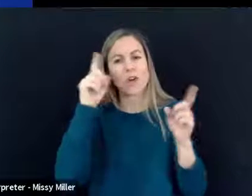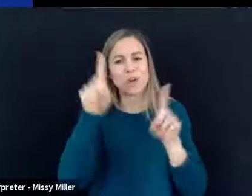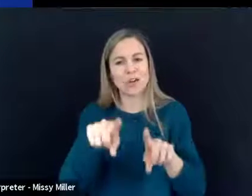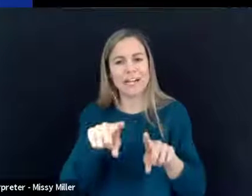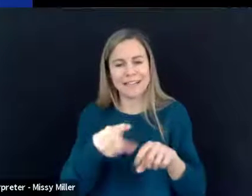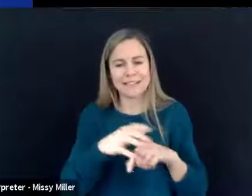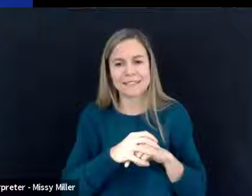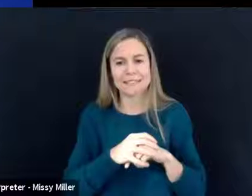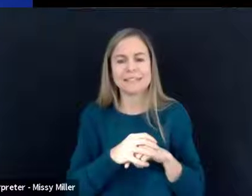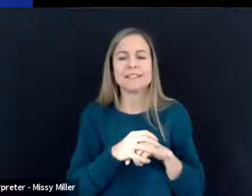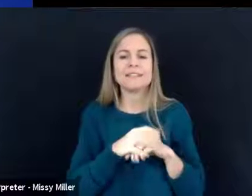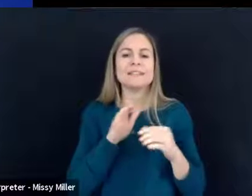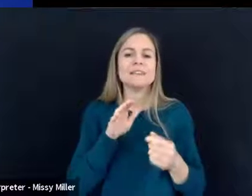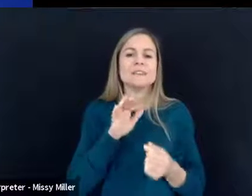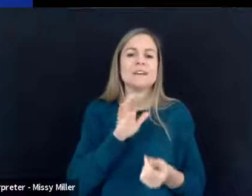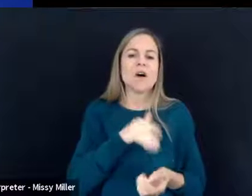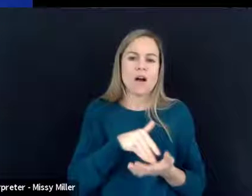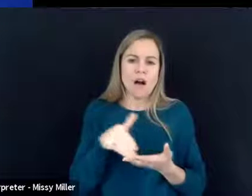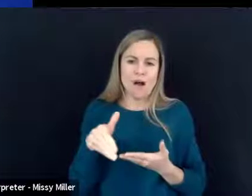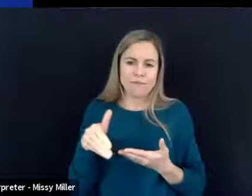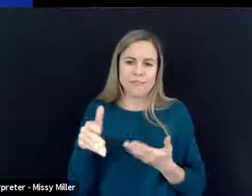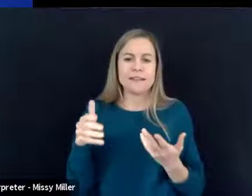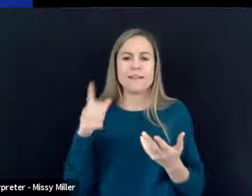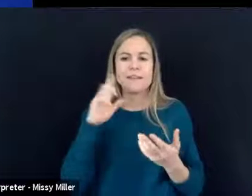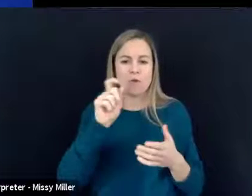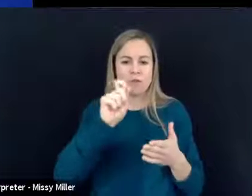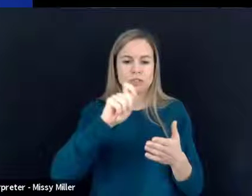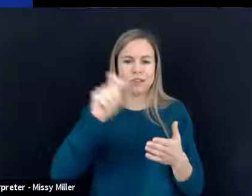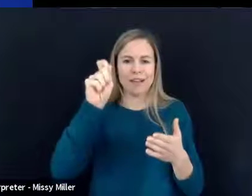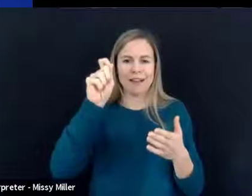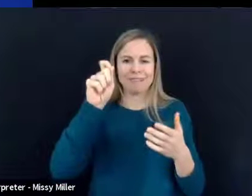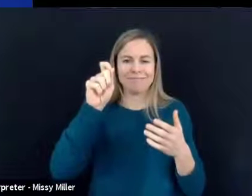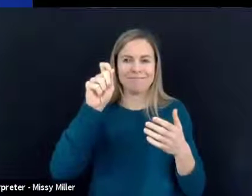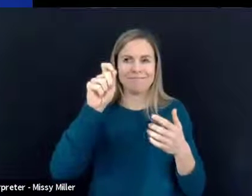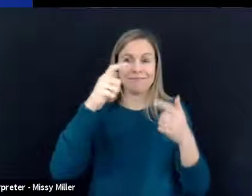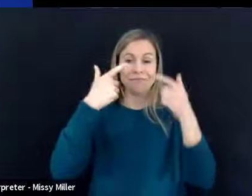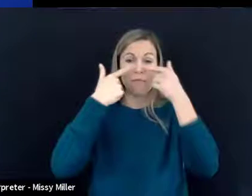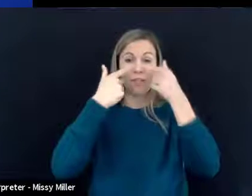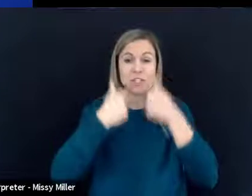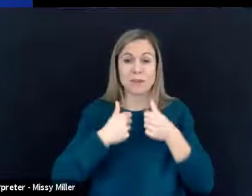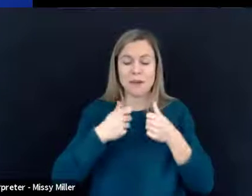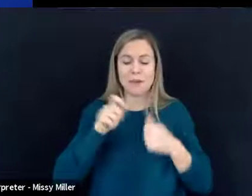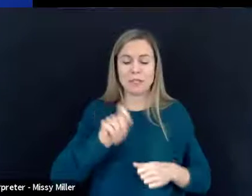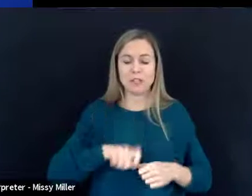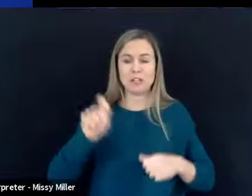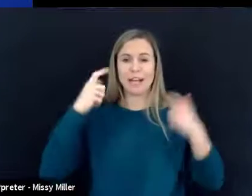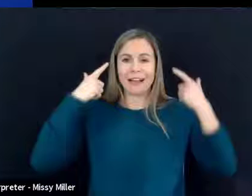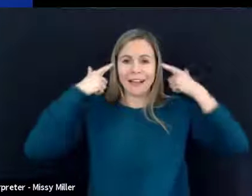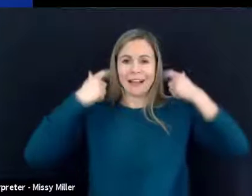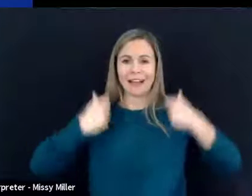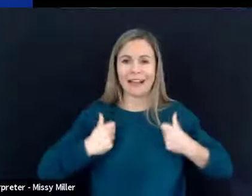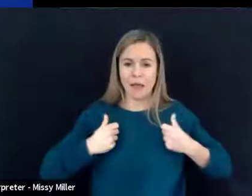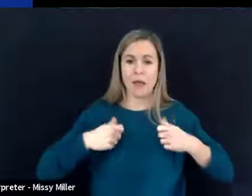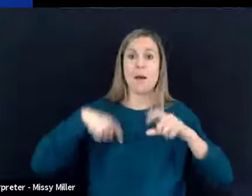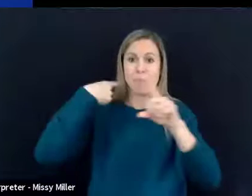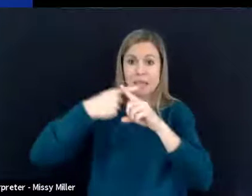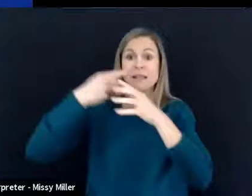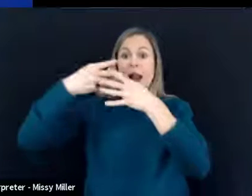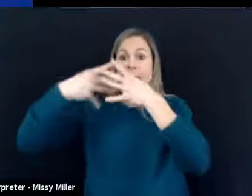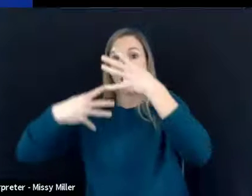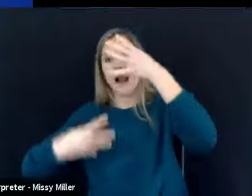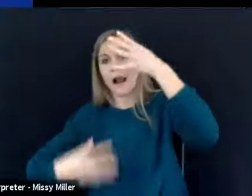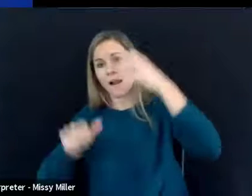they check, that they have a vision impairment and a hearing impairment on top of having the other things. And that